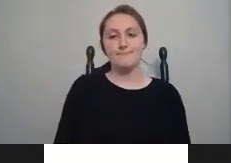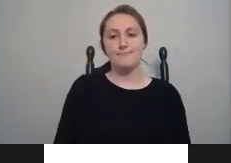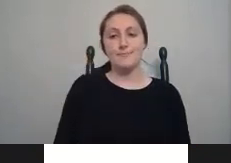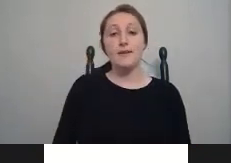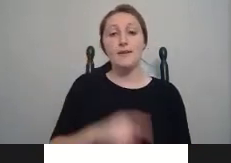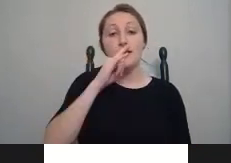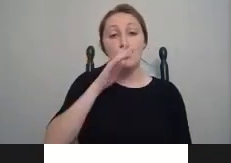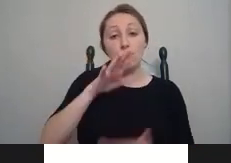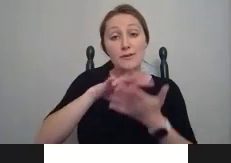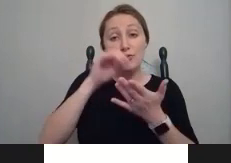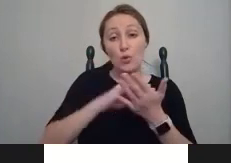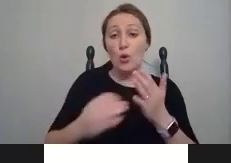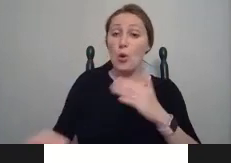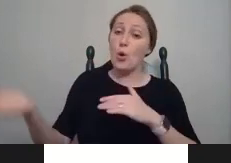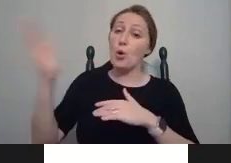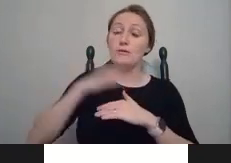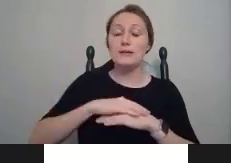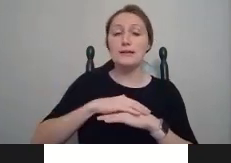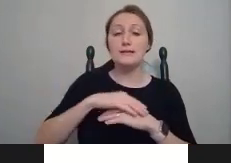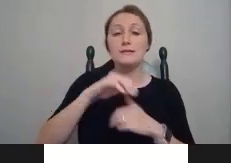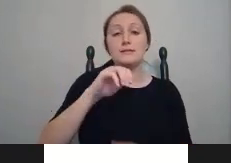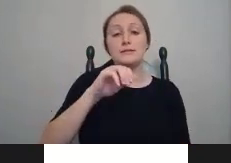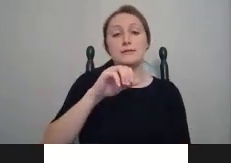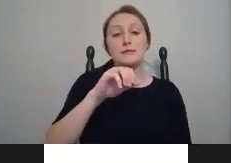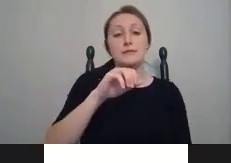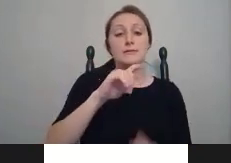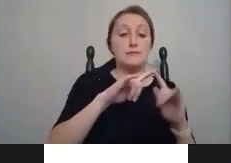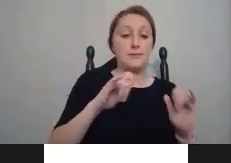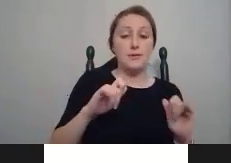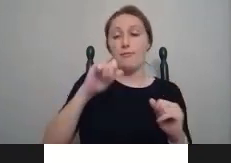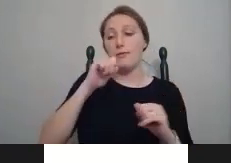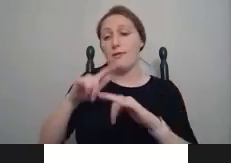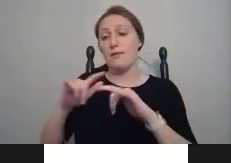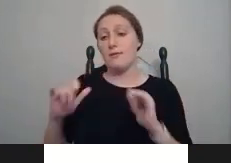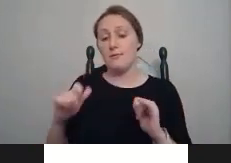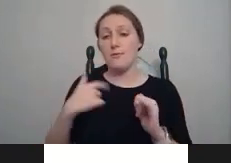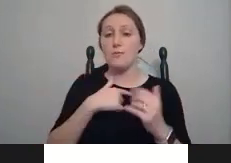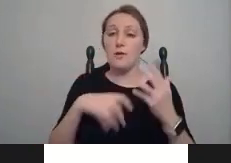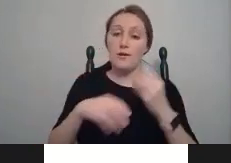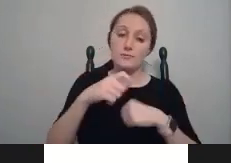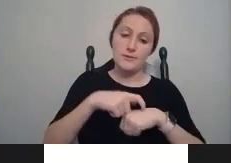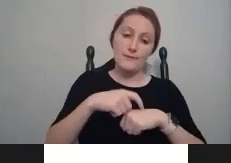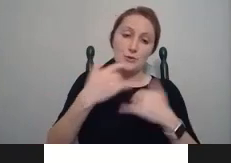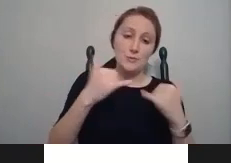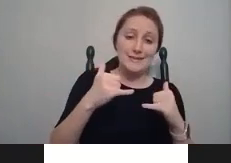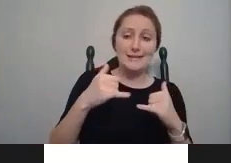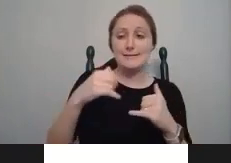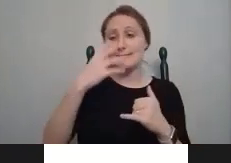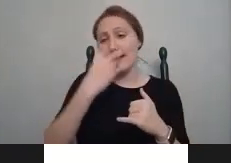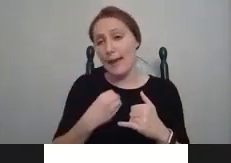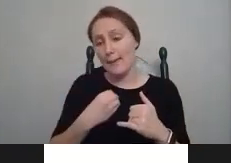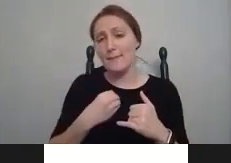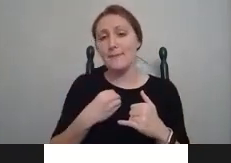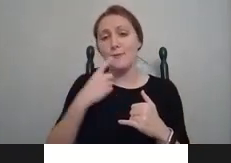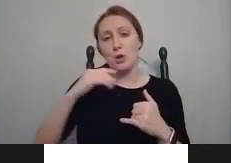learning all day, hopefully, synchronously and asynchronously. We put in time for recess. We put in time for naps for our